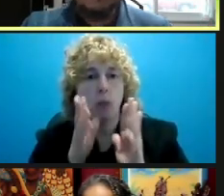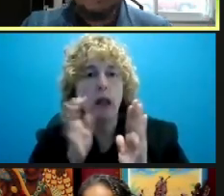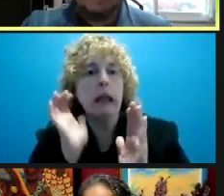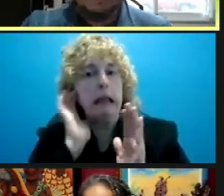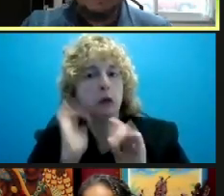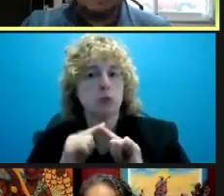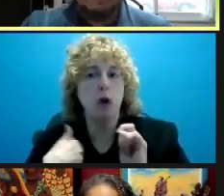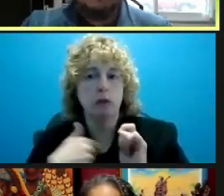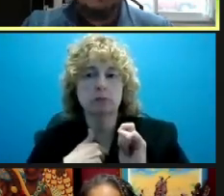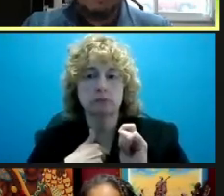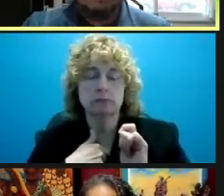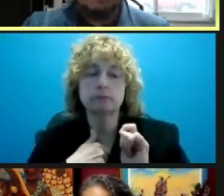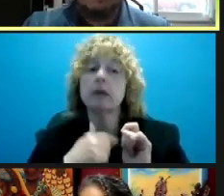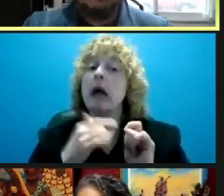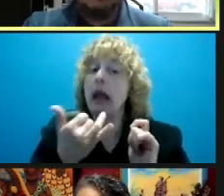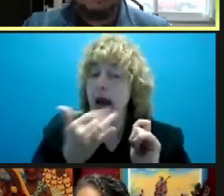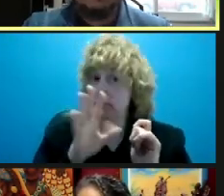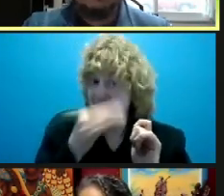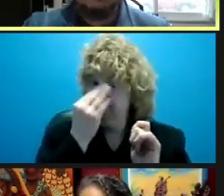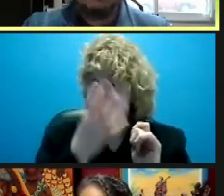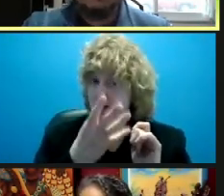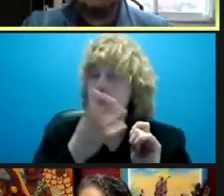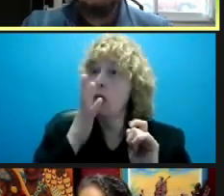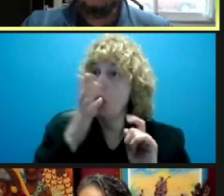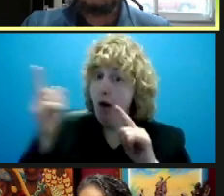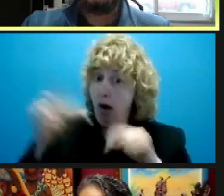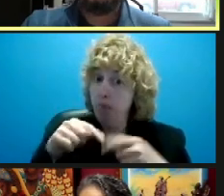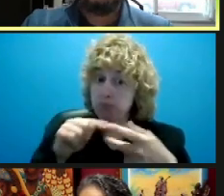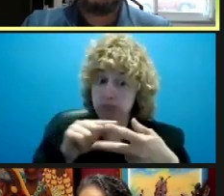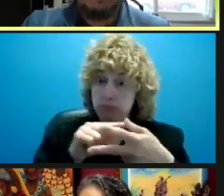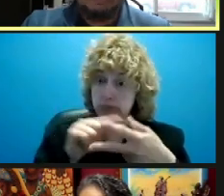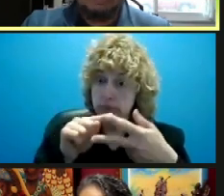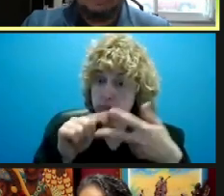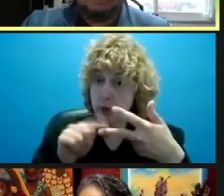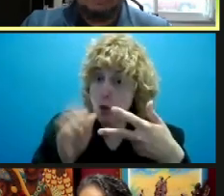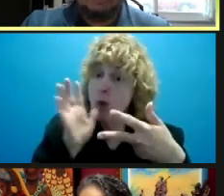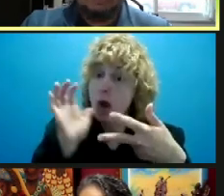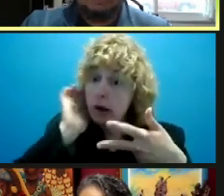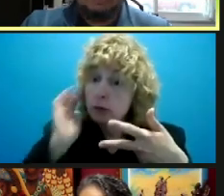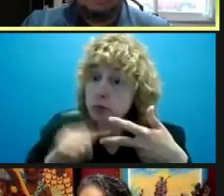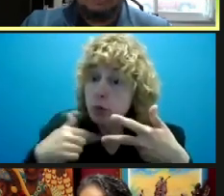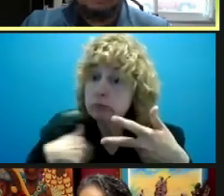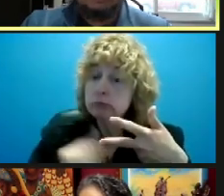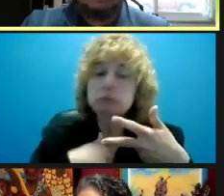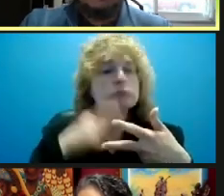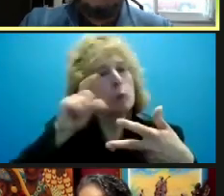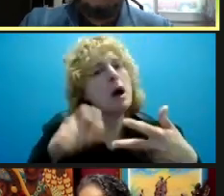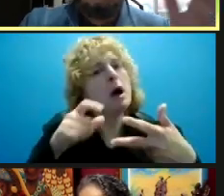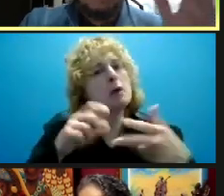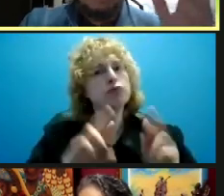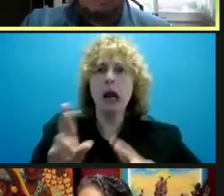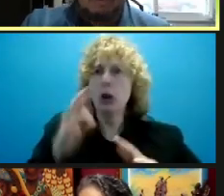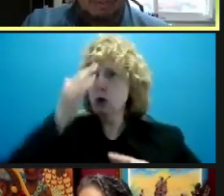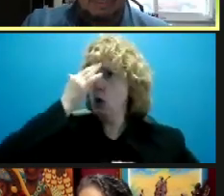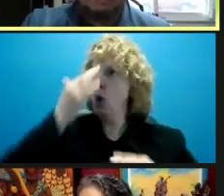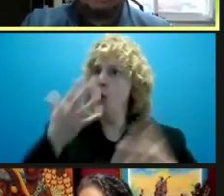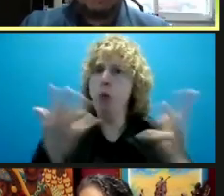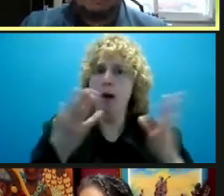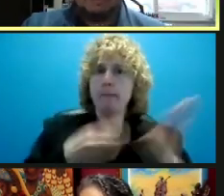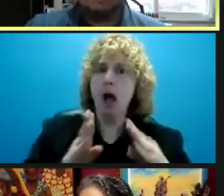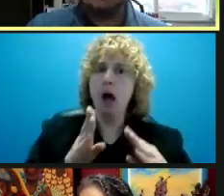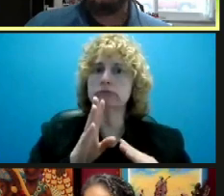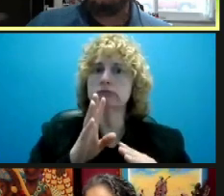We need to be ready. If they're going to come and they're going to be listening to us, we need to know what we're going to talk about. And my goal